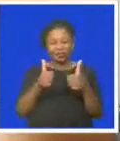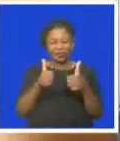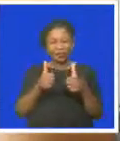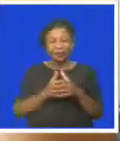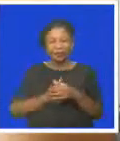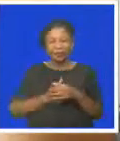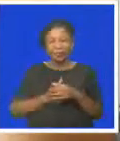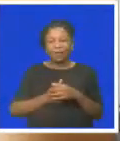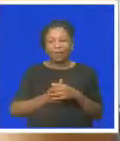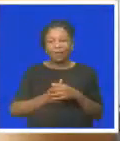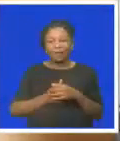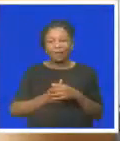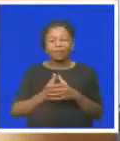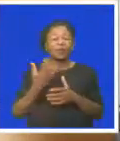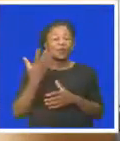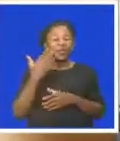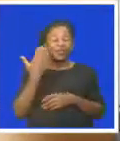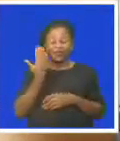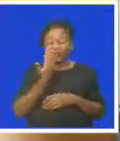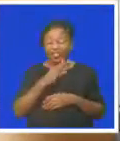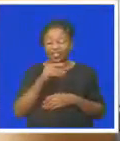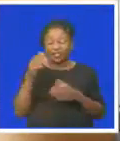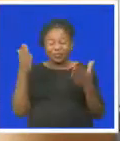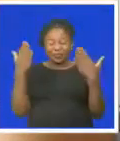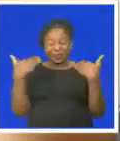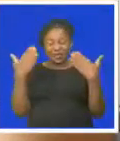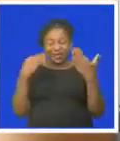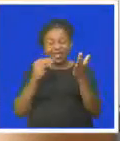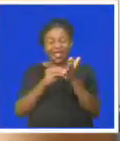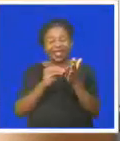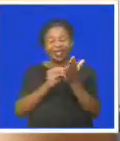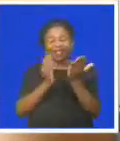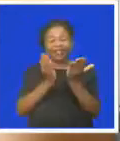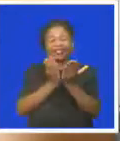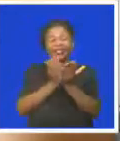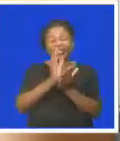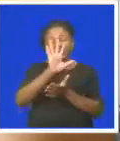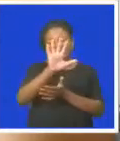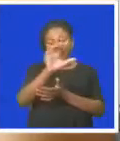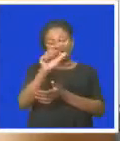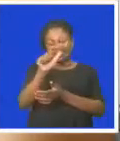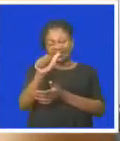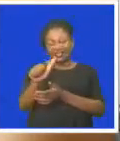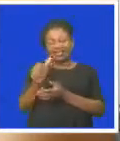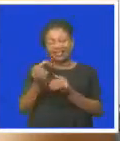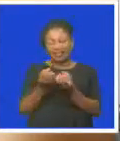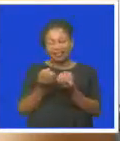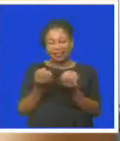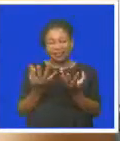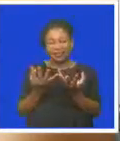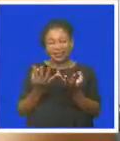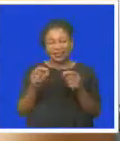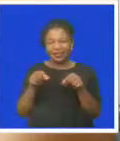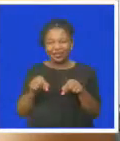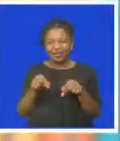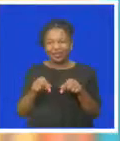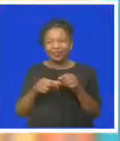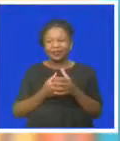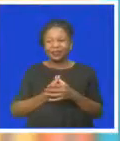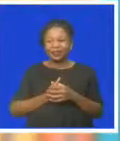you. Thank you so much. After the break is the Grade 5 and Grade 6 Mathematics lesson with Sibusiso Mbuli. We will be right back after